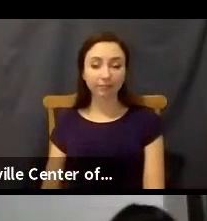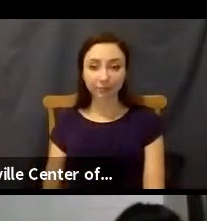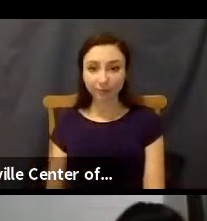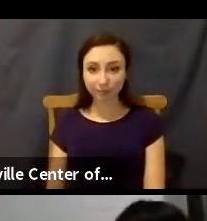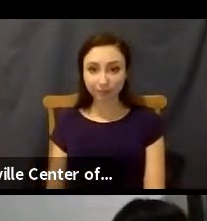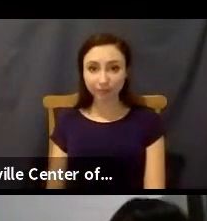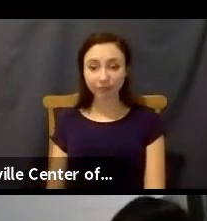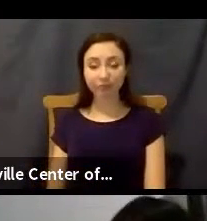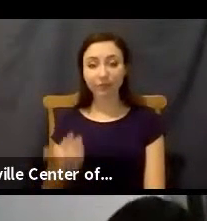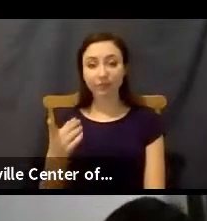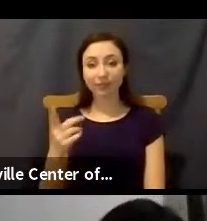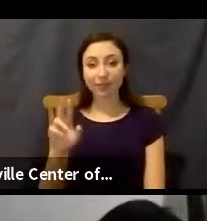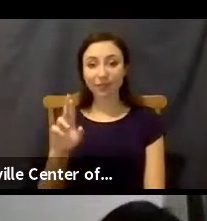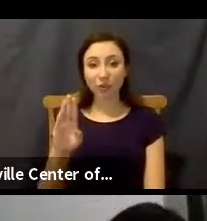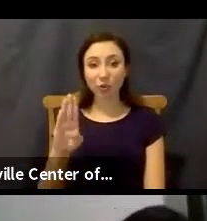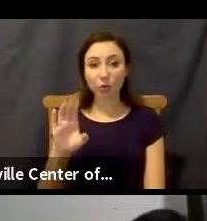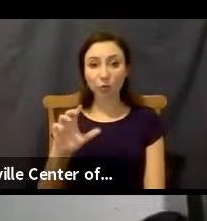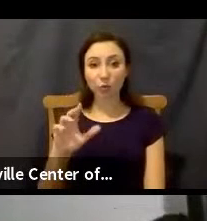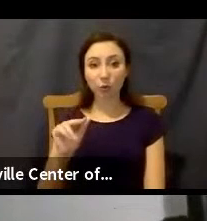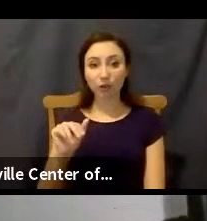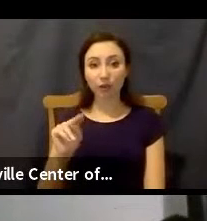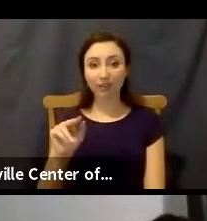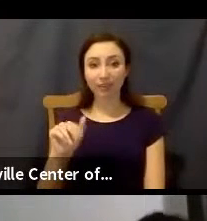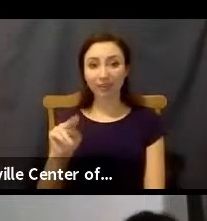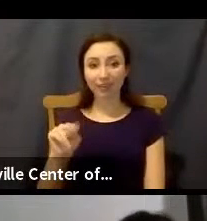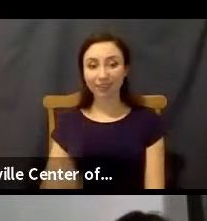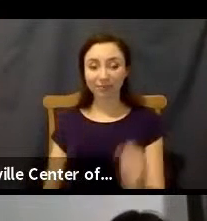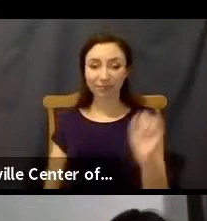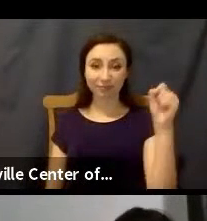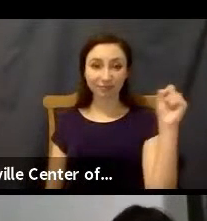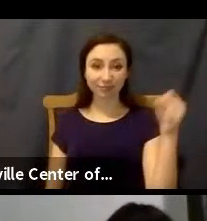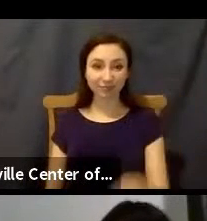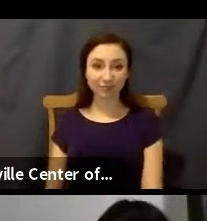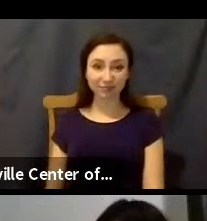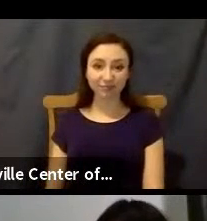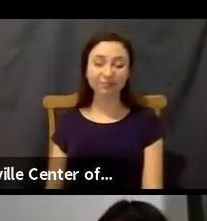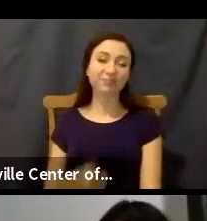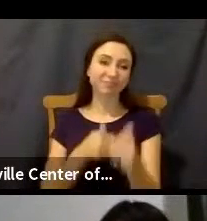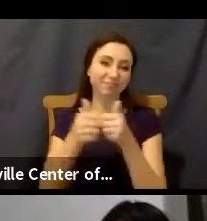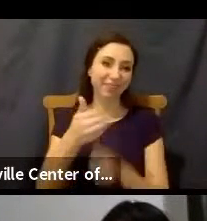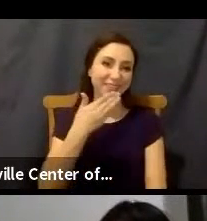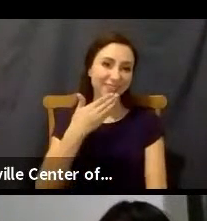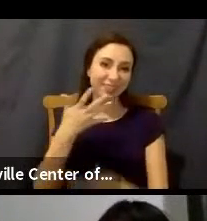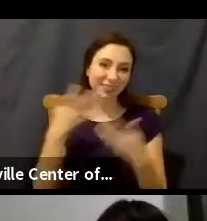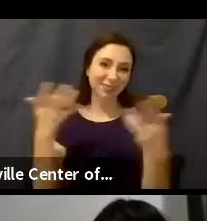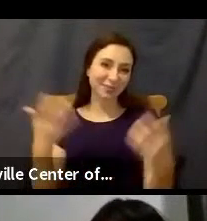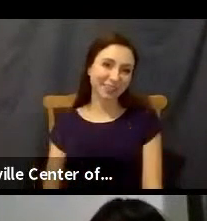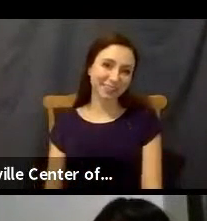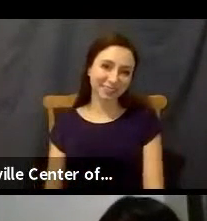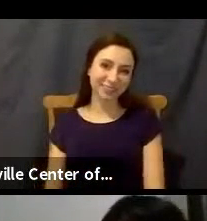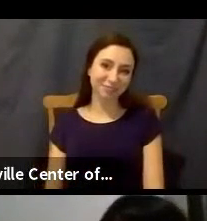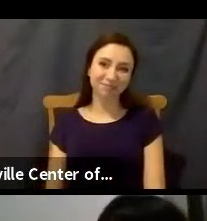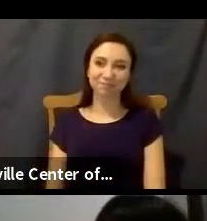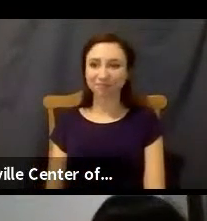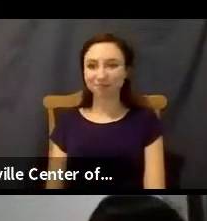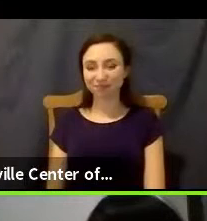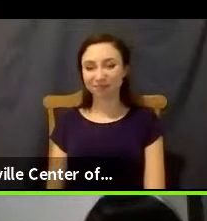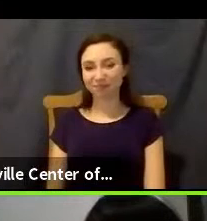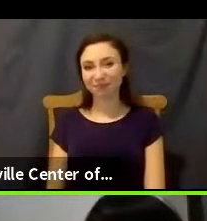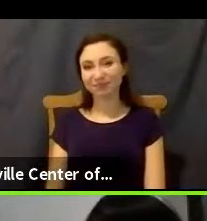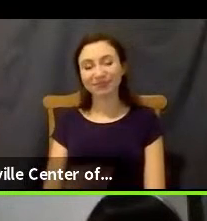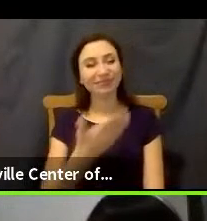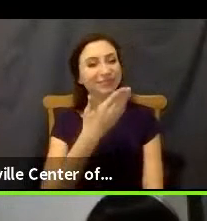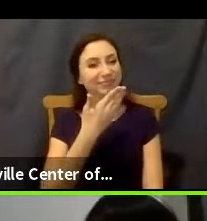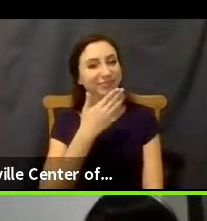And Dr. Buchanan? Yes. Thank you. Passes. Thank you very much. Unanimously. Thank you,